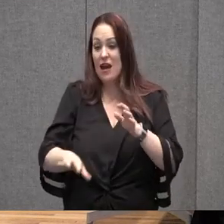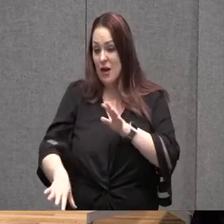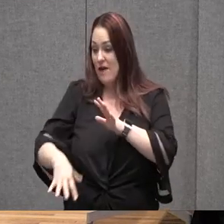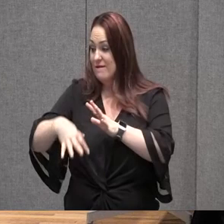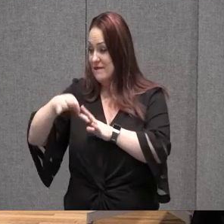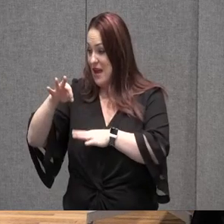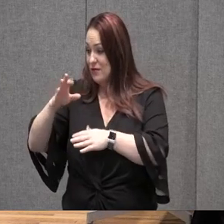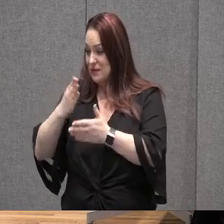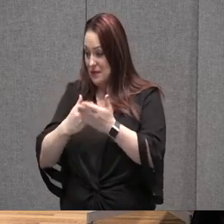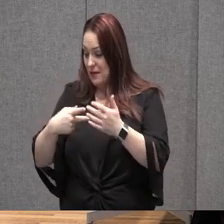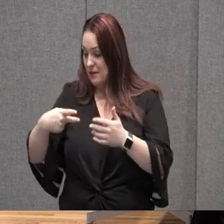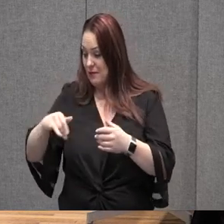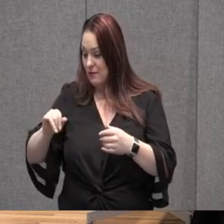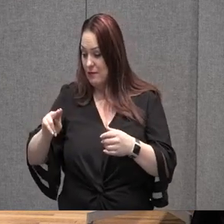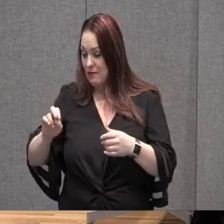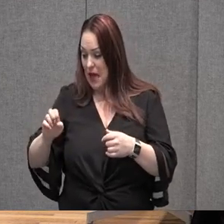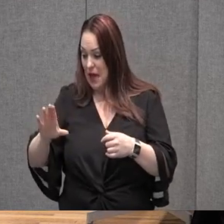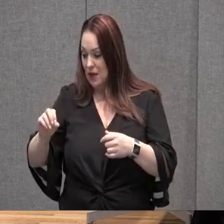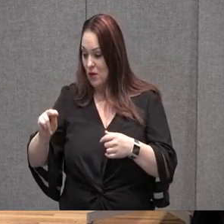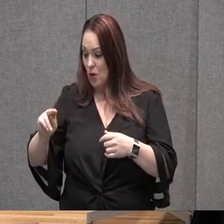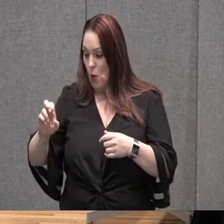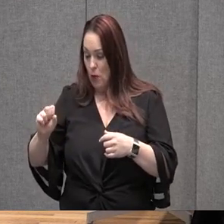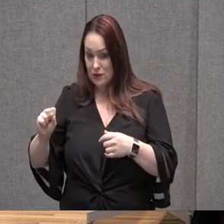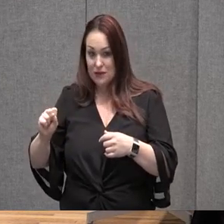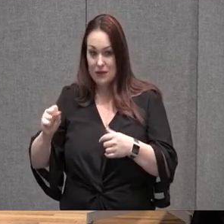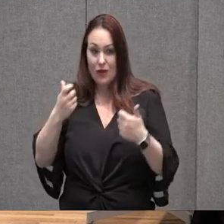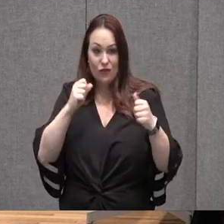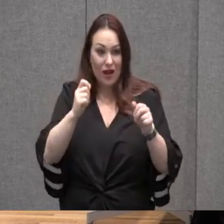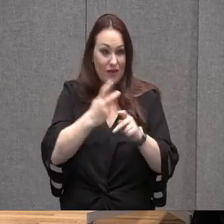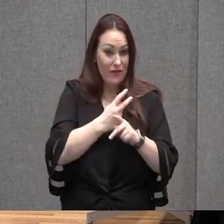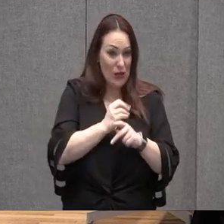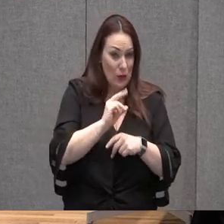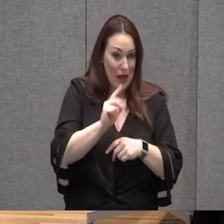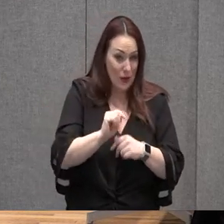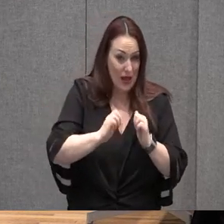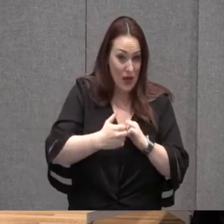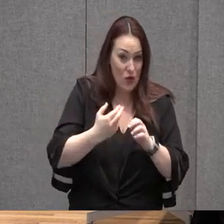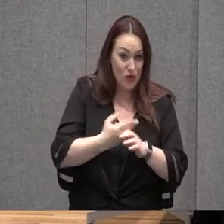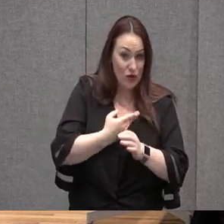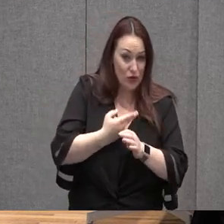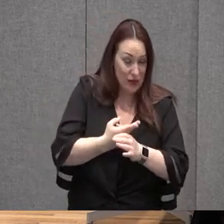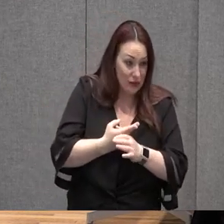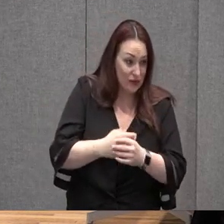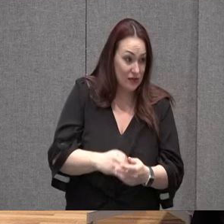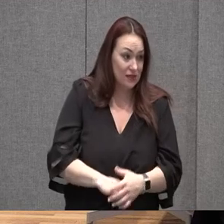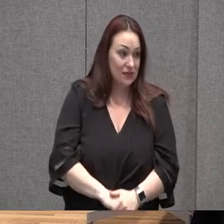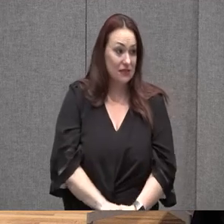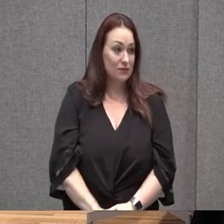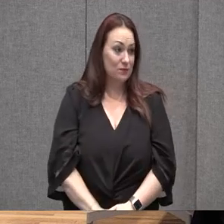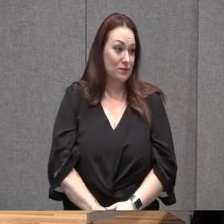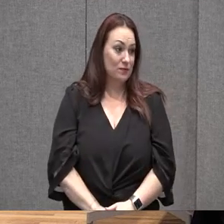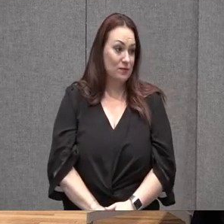cones that I was trying to figure out how to use.